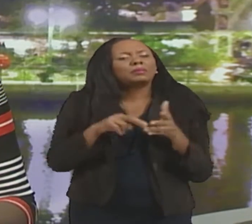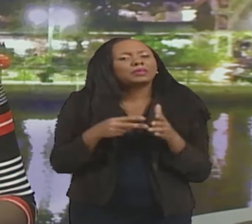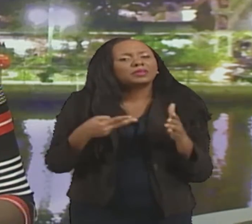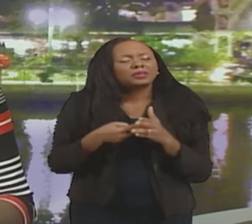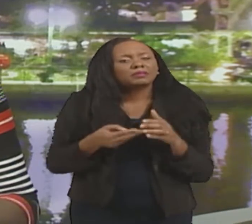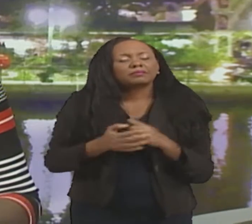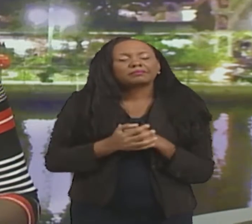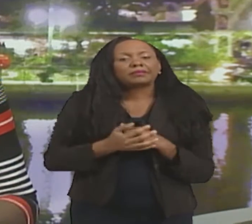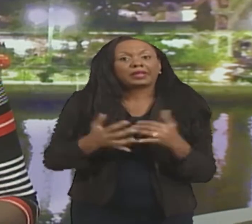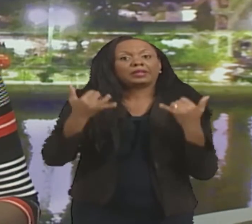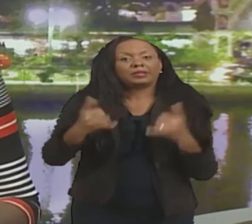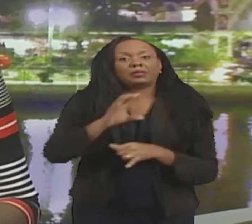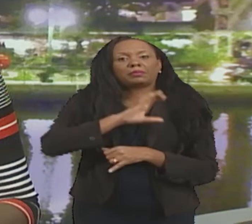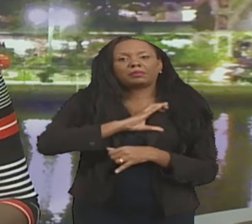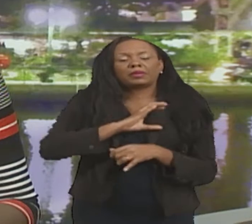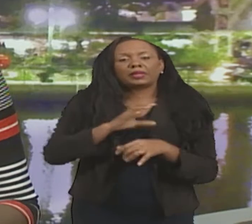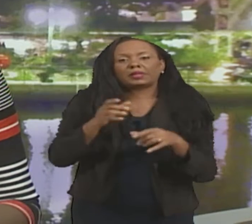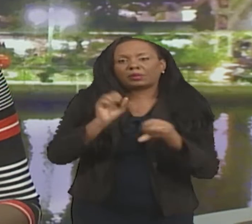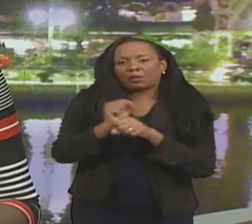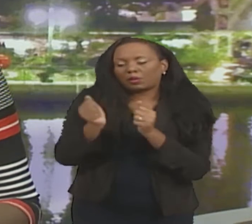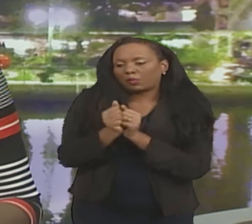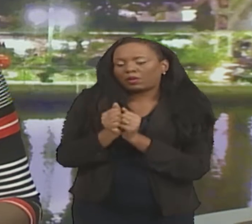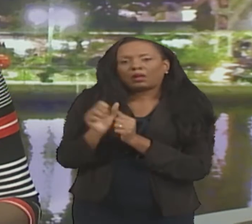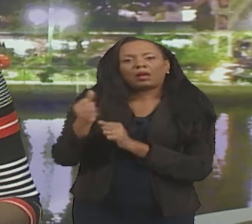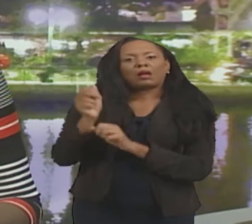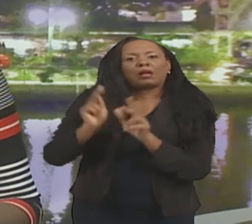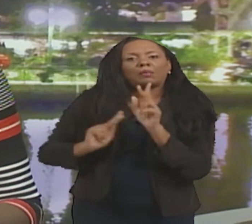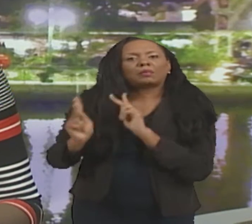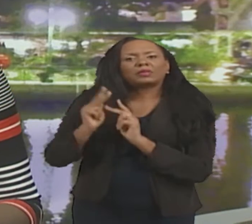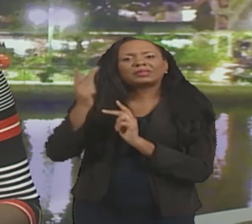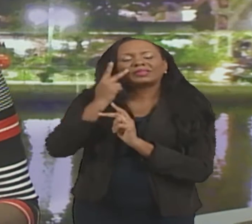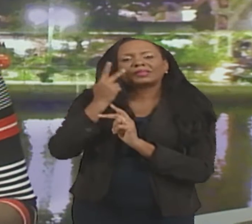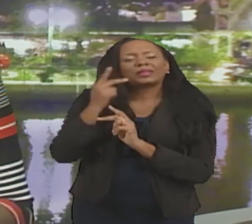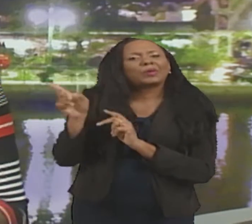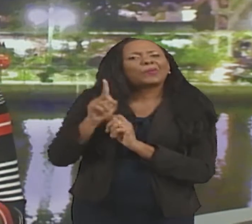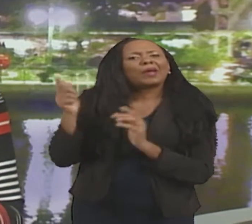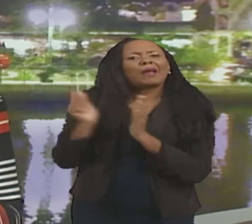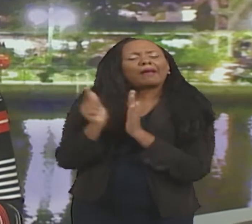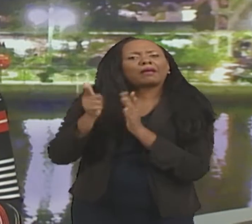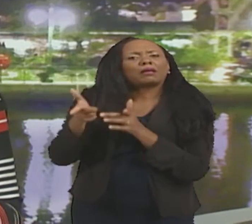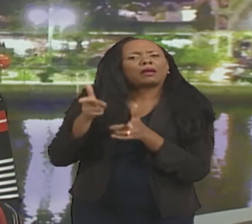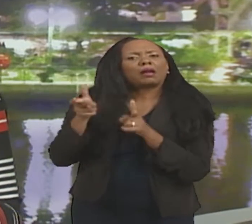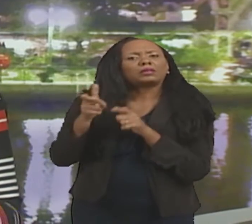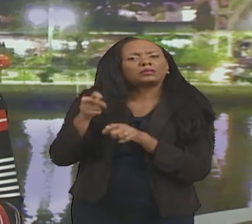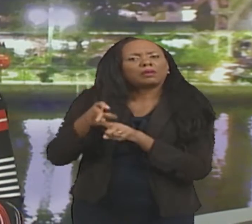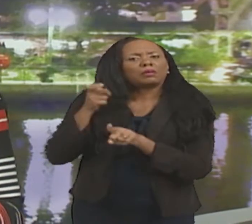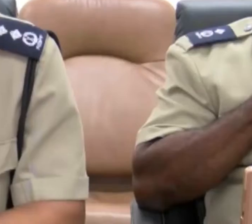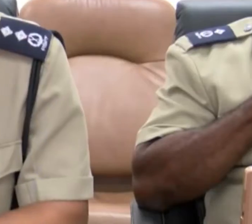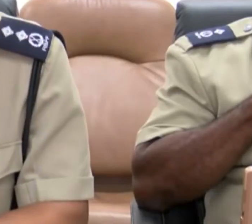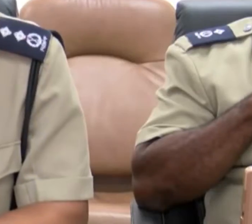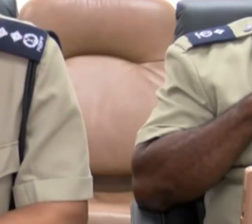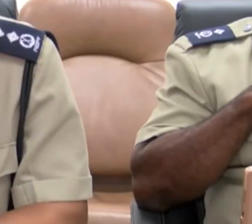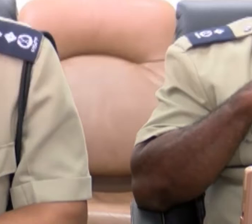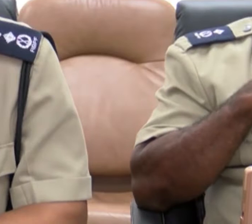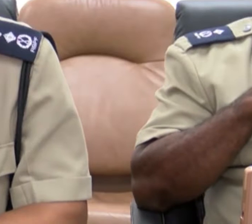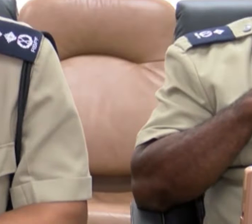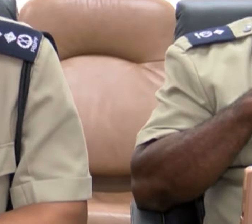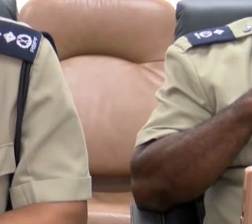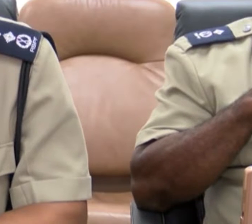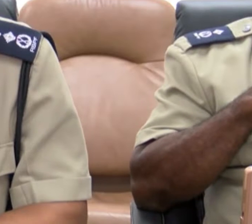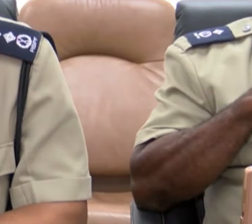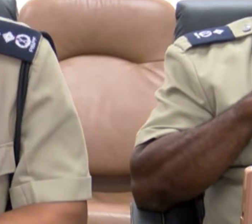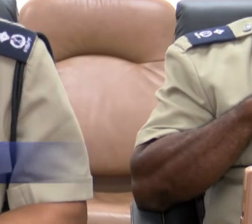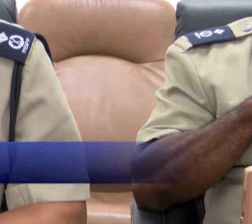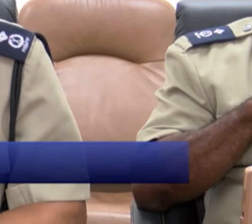several partners to address the issue of illegal importation. Border security plays an integral role